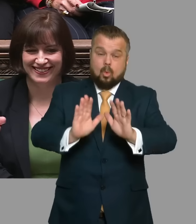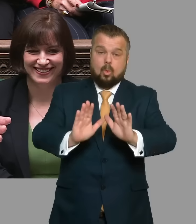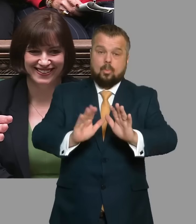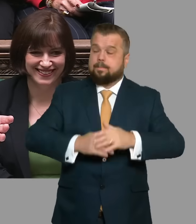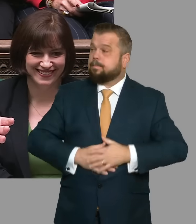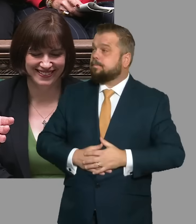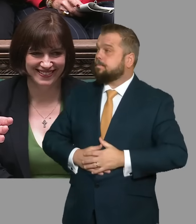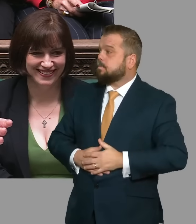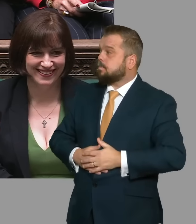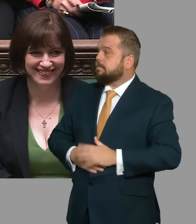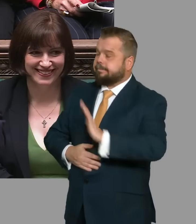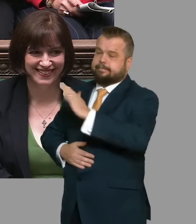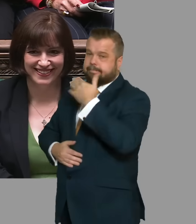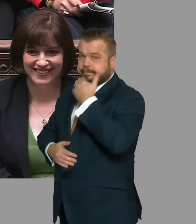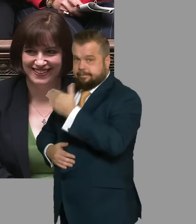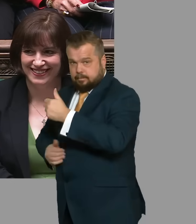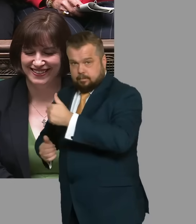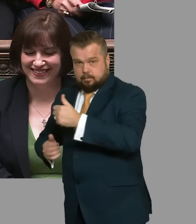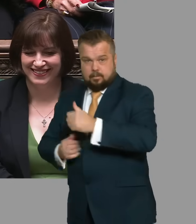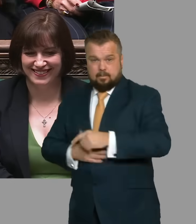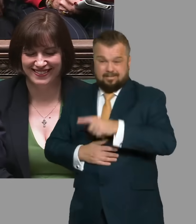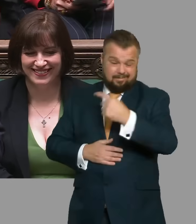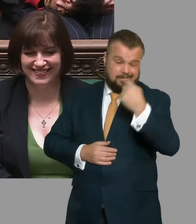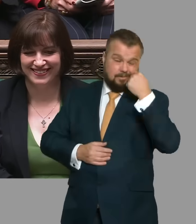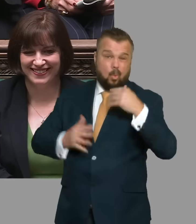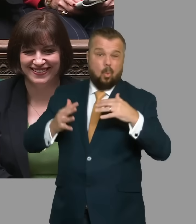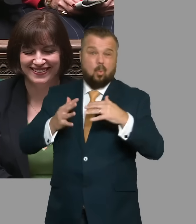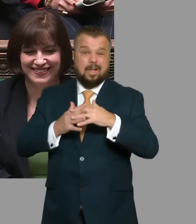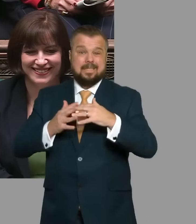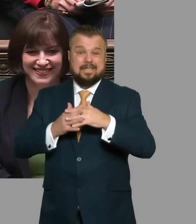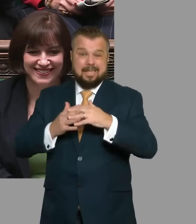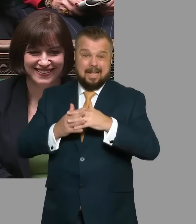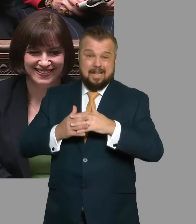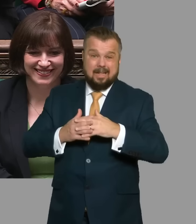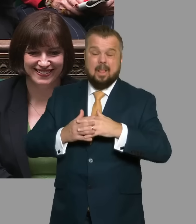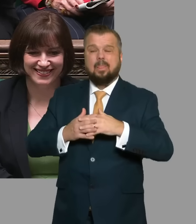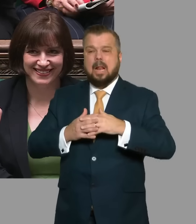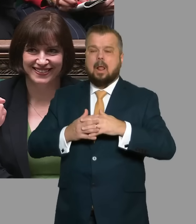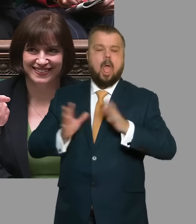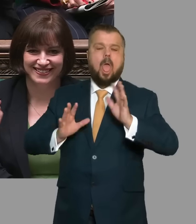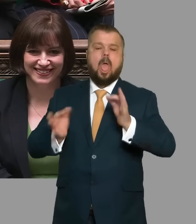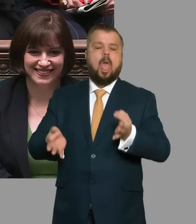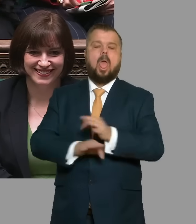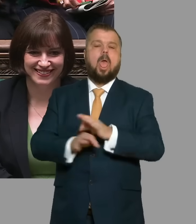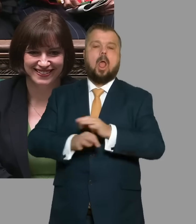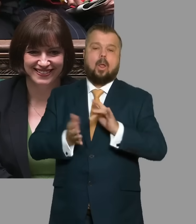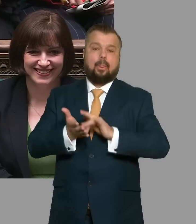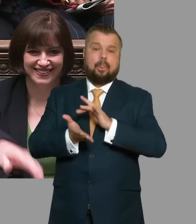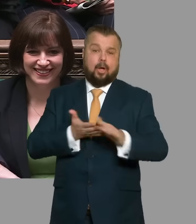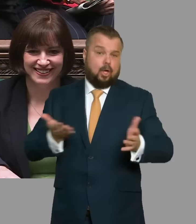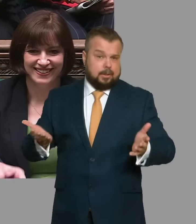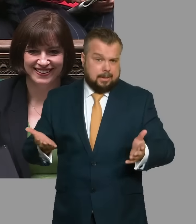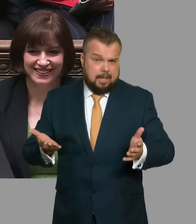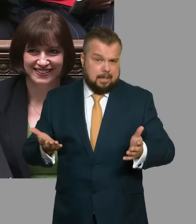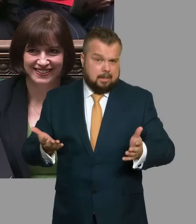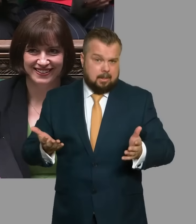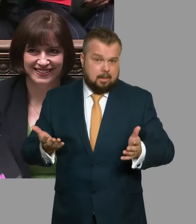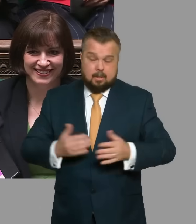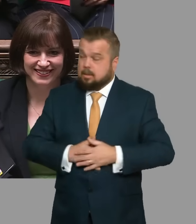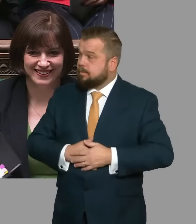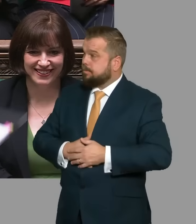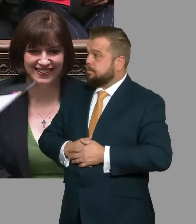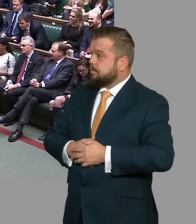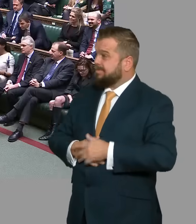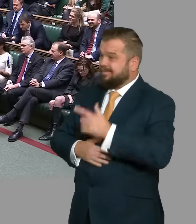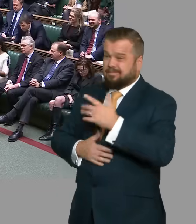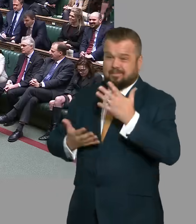The loudest shouter used to be the former Shadow Justice. We should take a note of who's shouting most loudly this